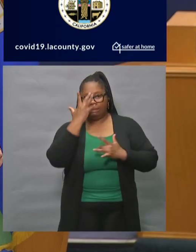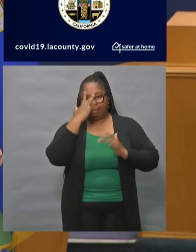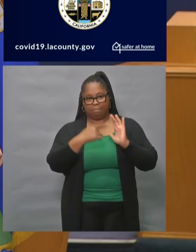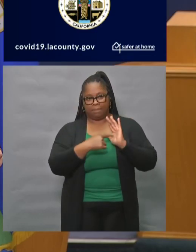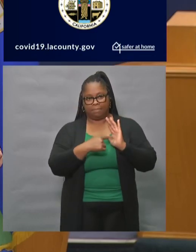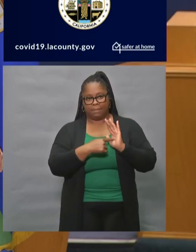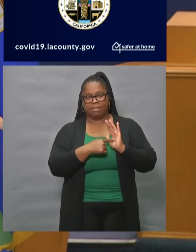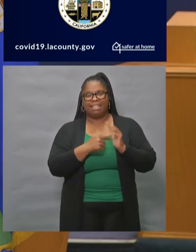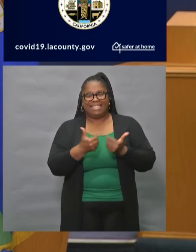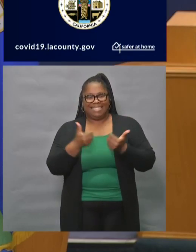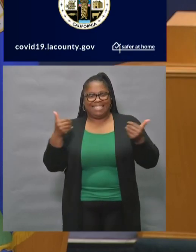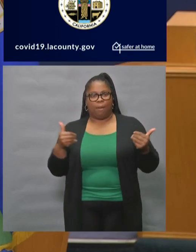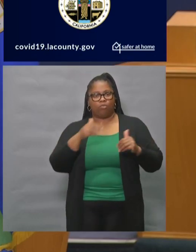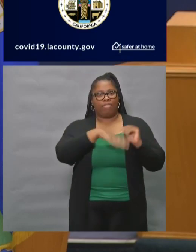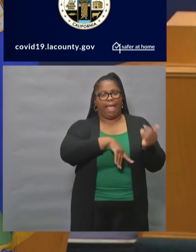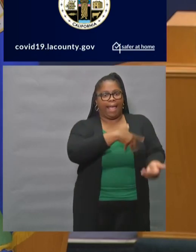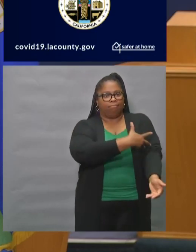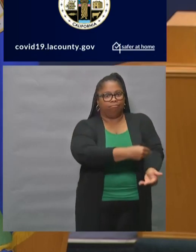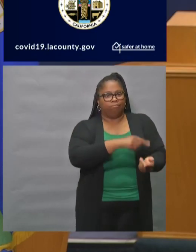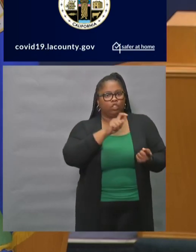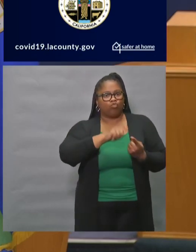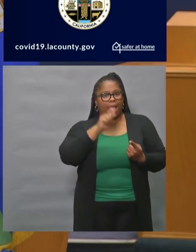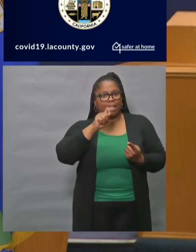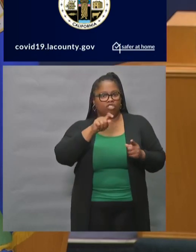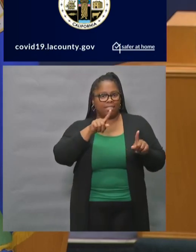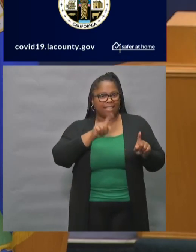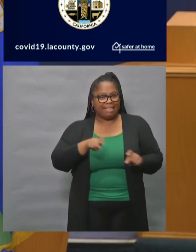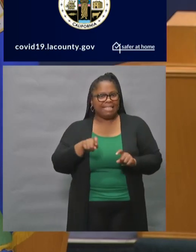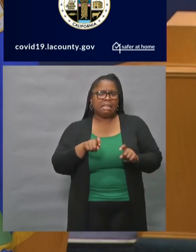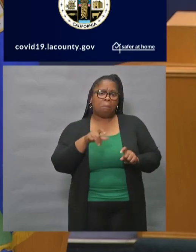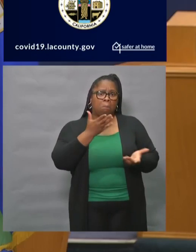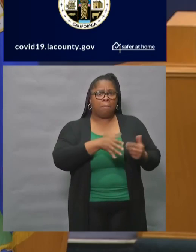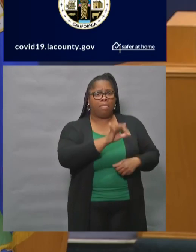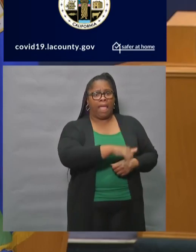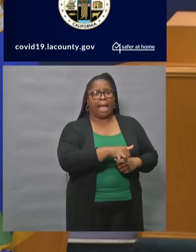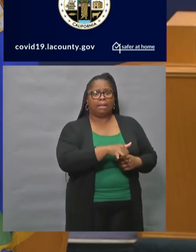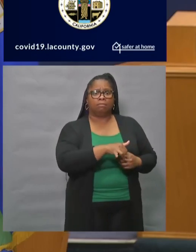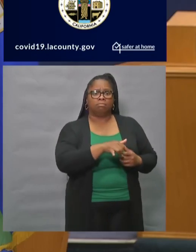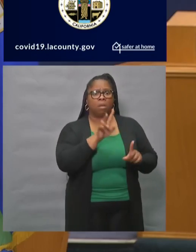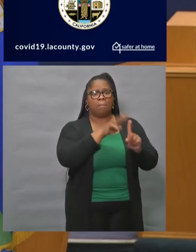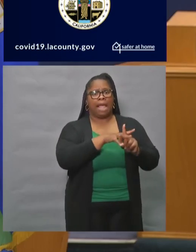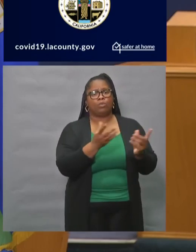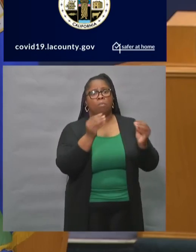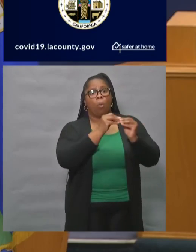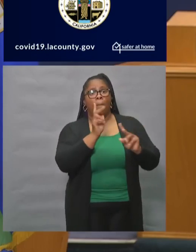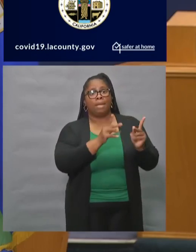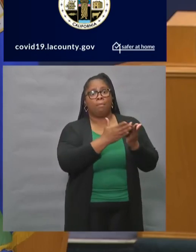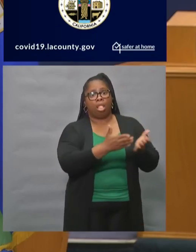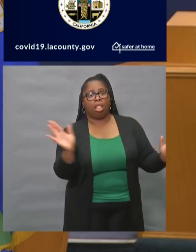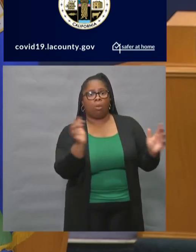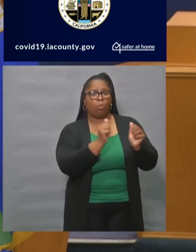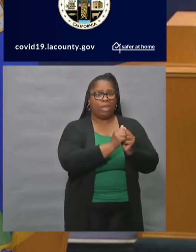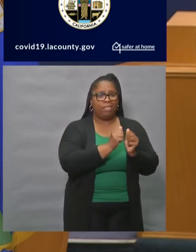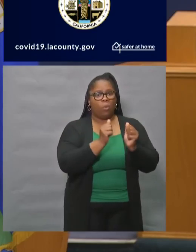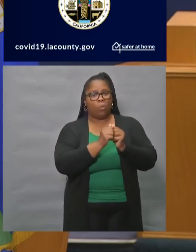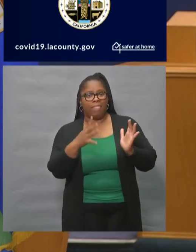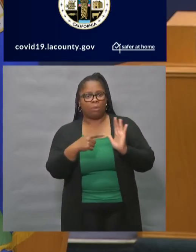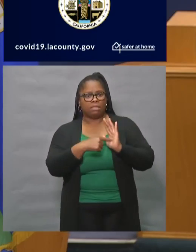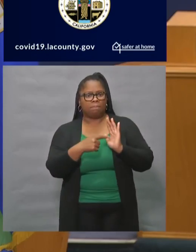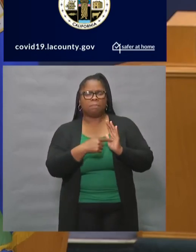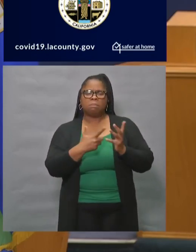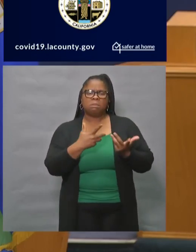That's separate than the serology testing, which might have a broader clinical applicability among asymptomatic populations, which I'll let Dr. Ferrer